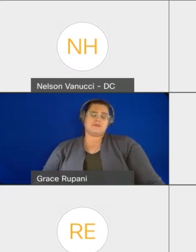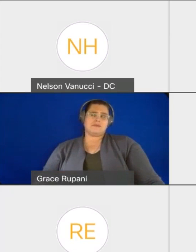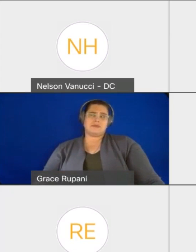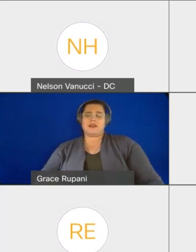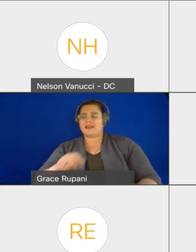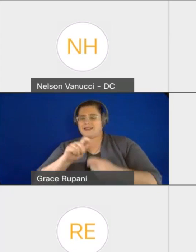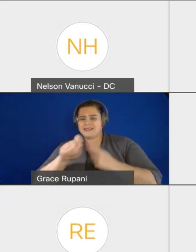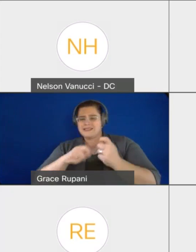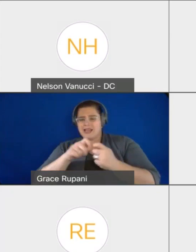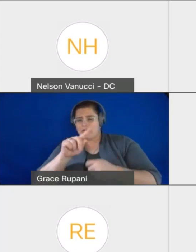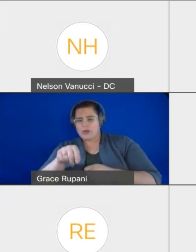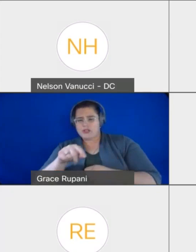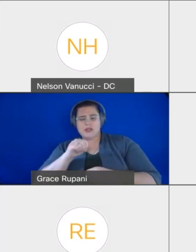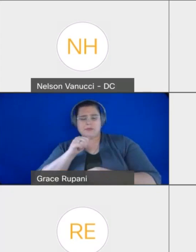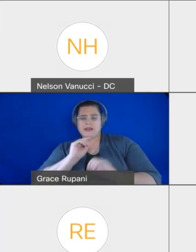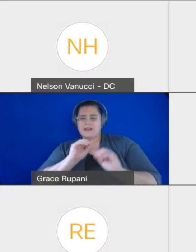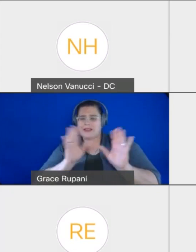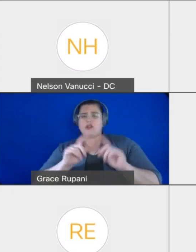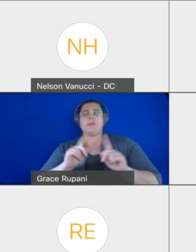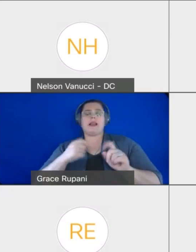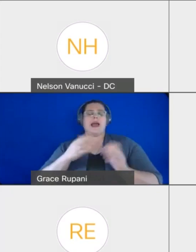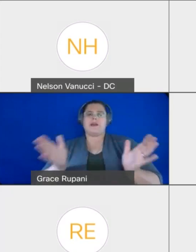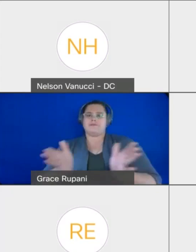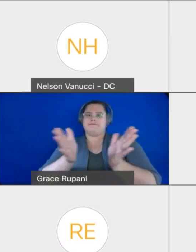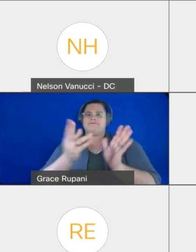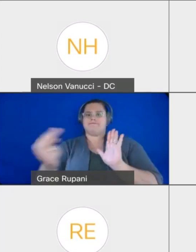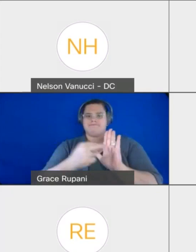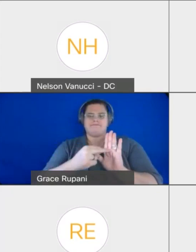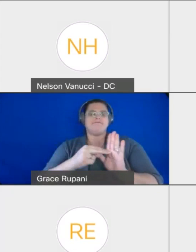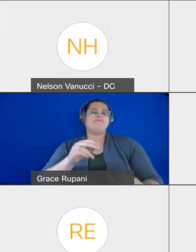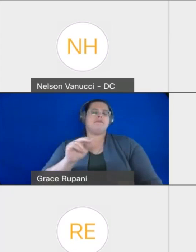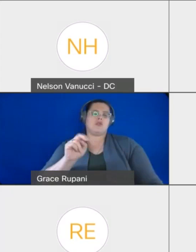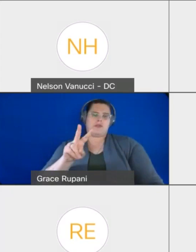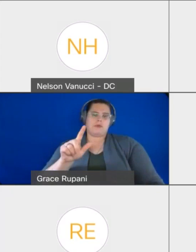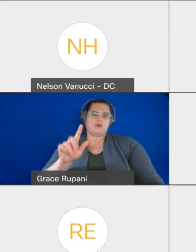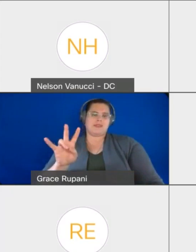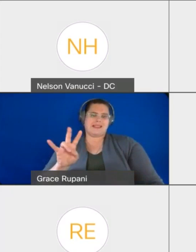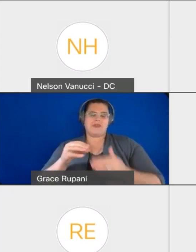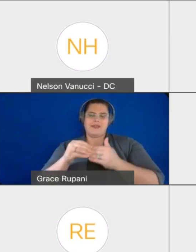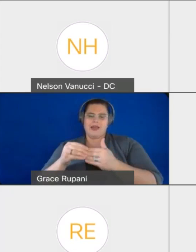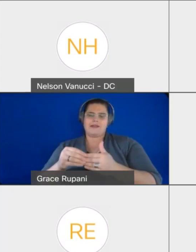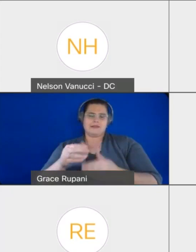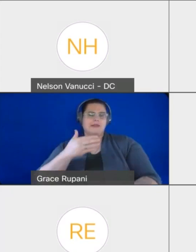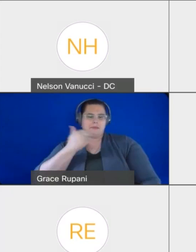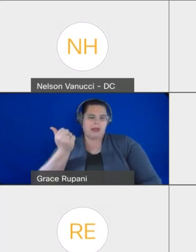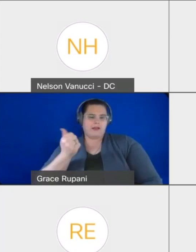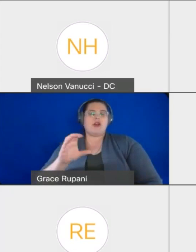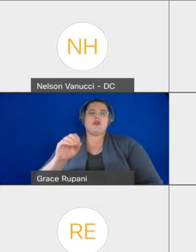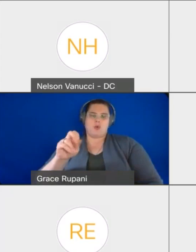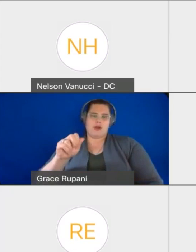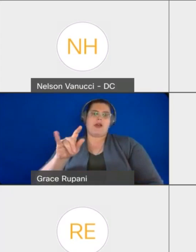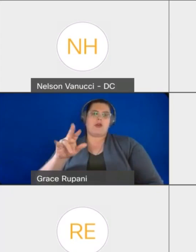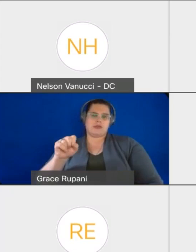we did release guidance on the 27th that I would encourage everyone to review, that can be found on coronavirus.dc.gov.